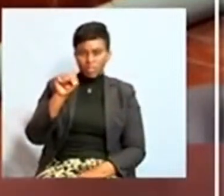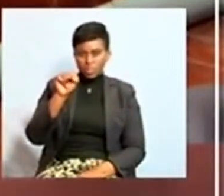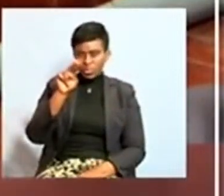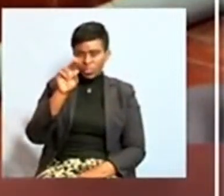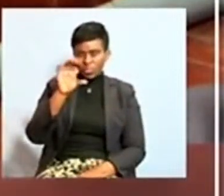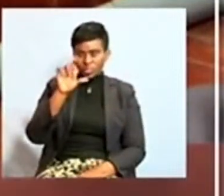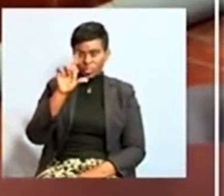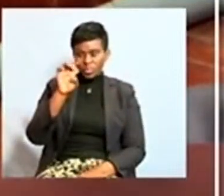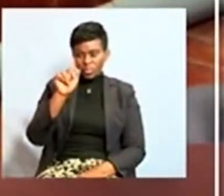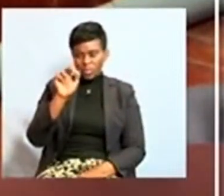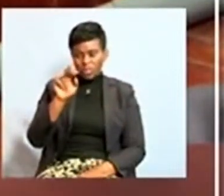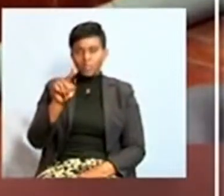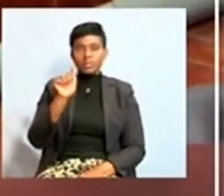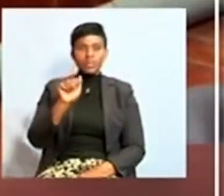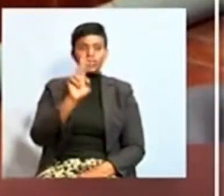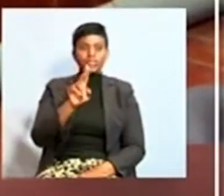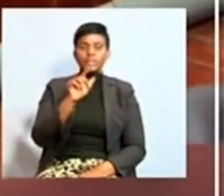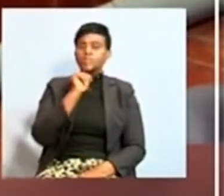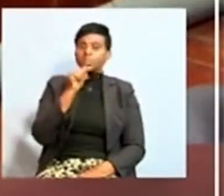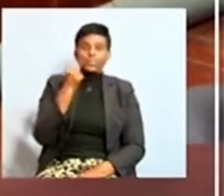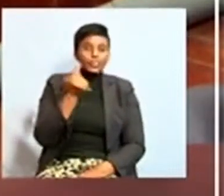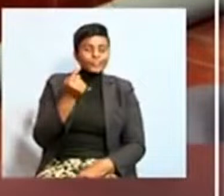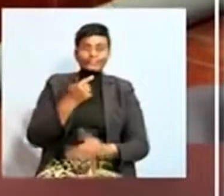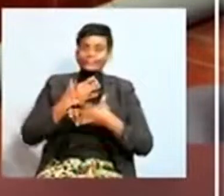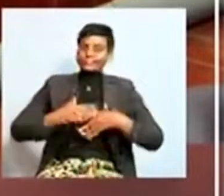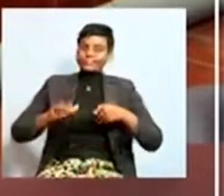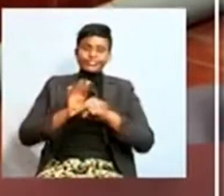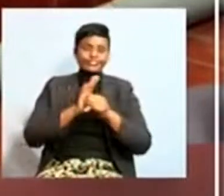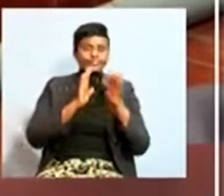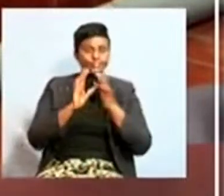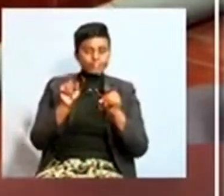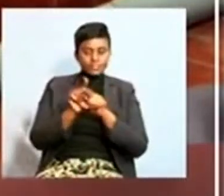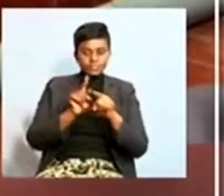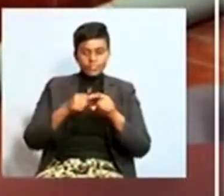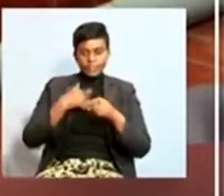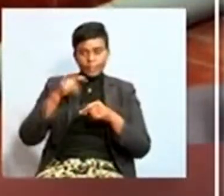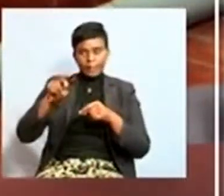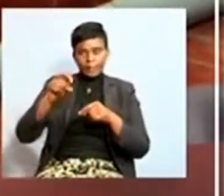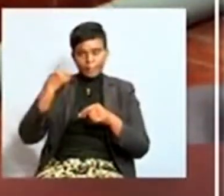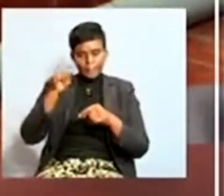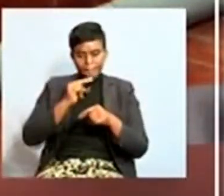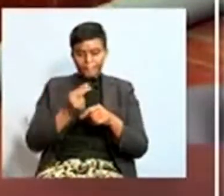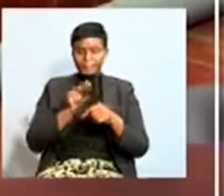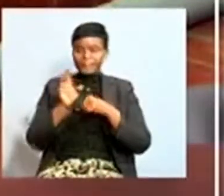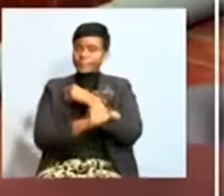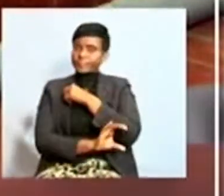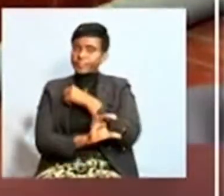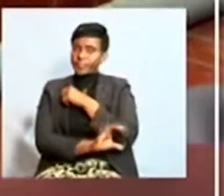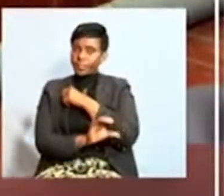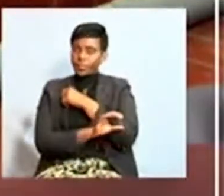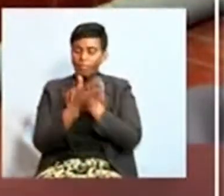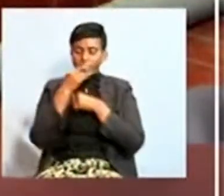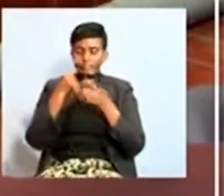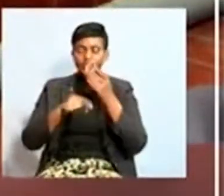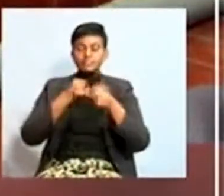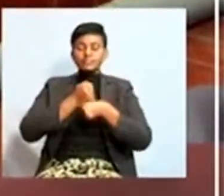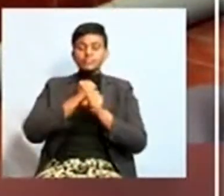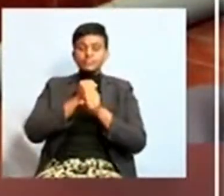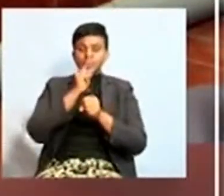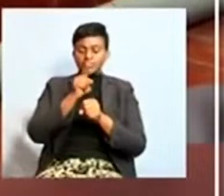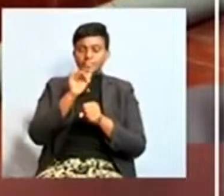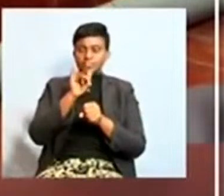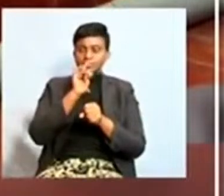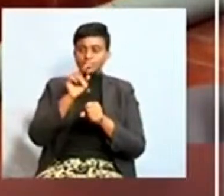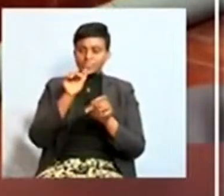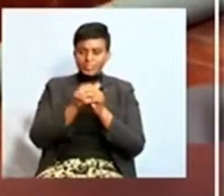other things other than peaceful purposes. And there's need for us as a country to ensure that